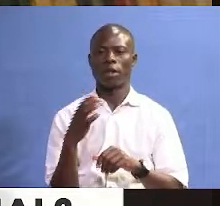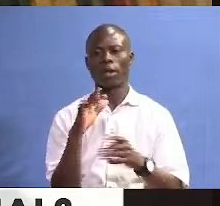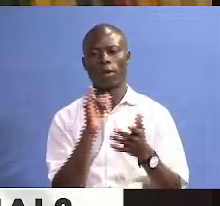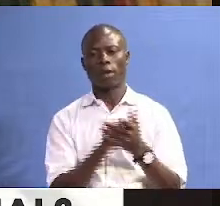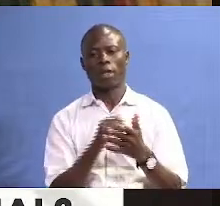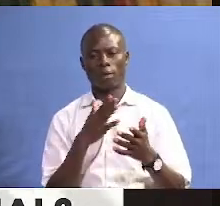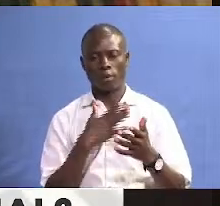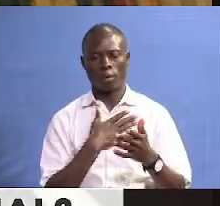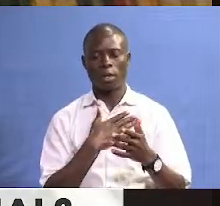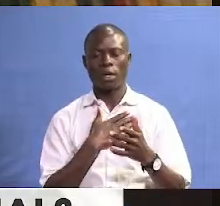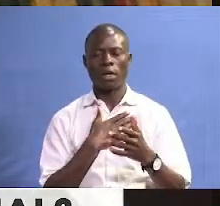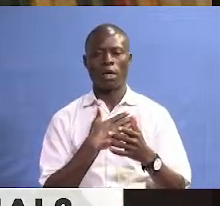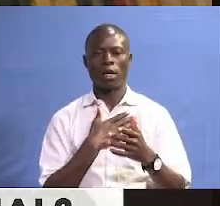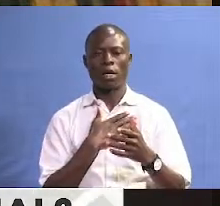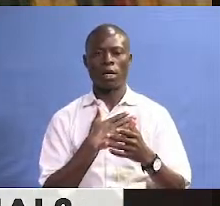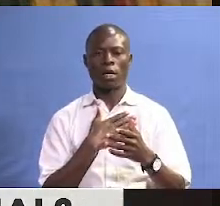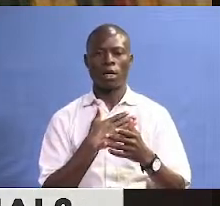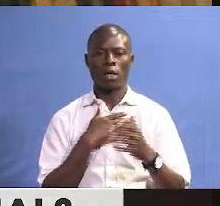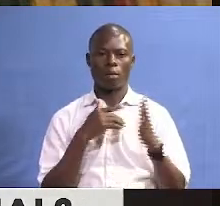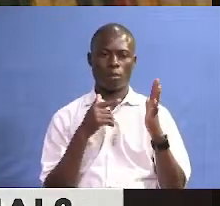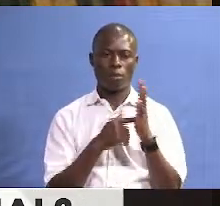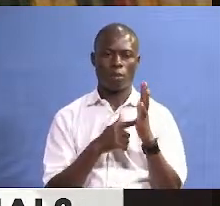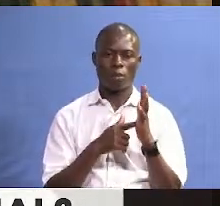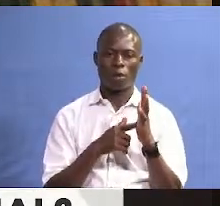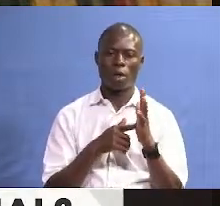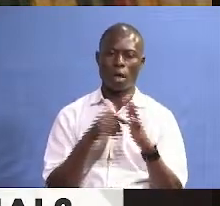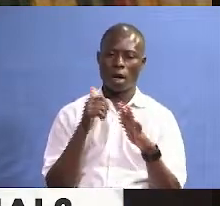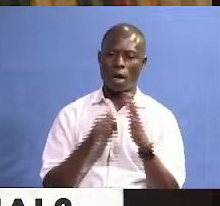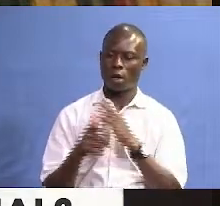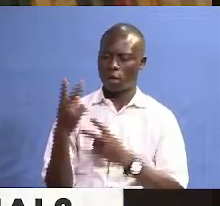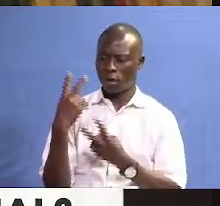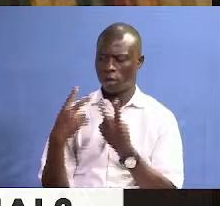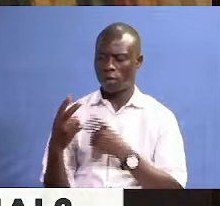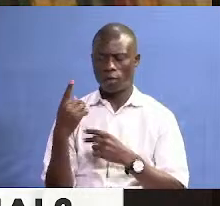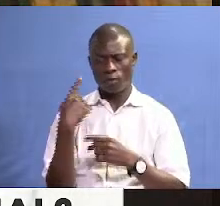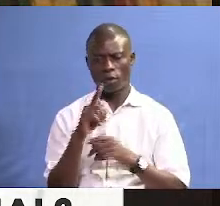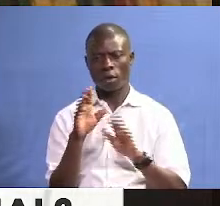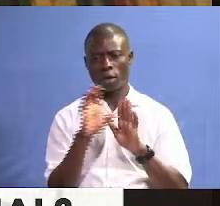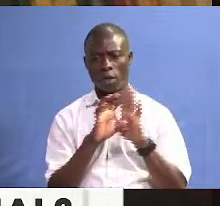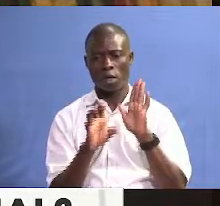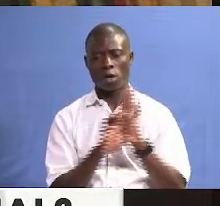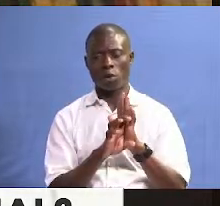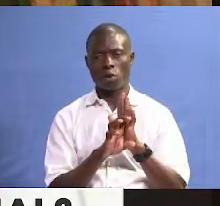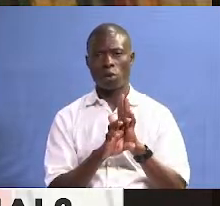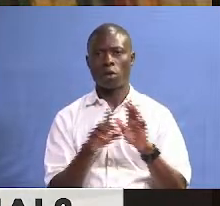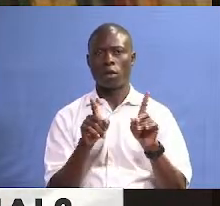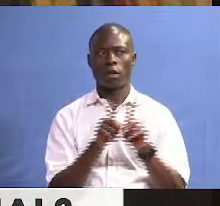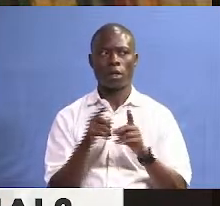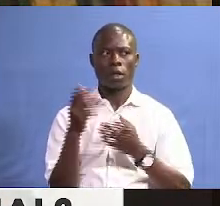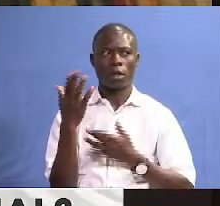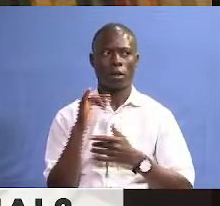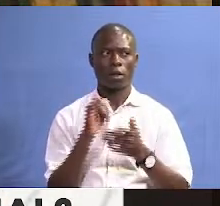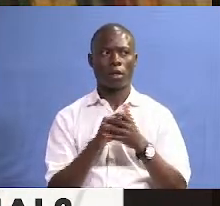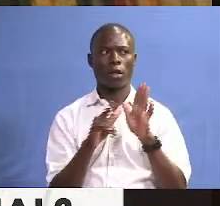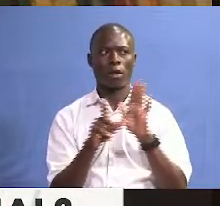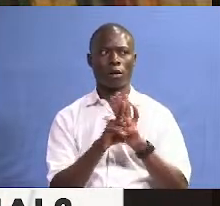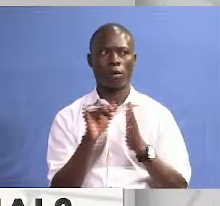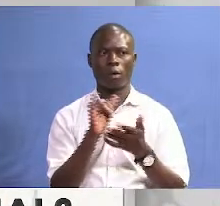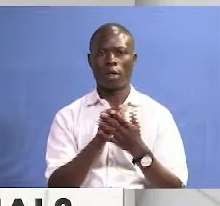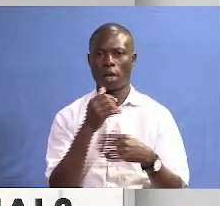my take on these provisions of the Constitution and the specific law that was